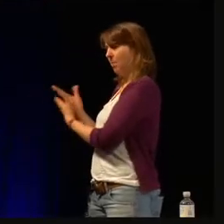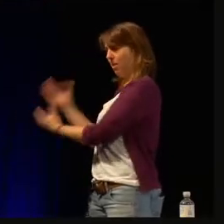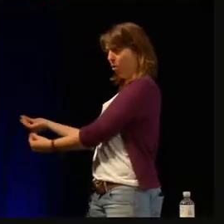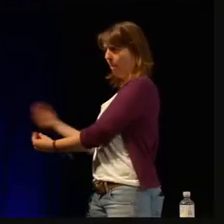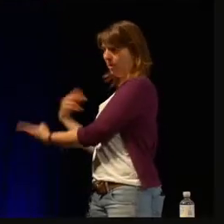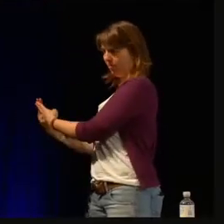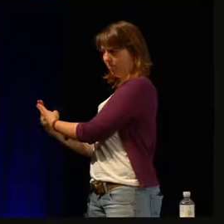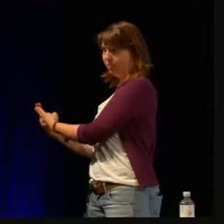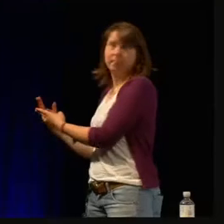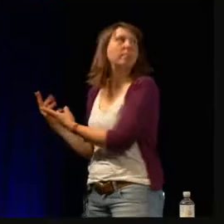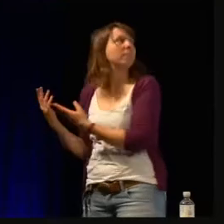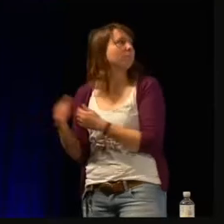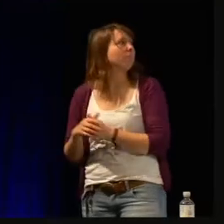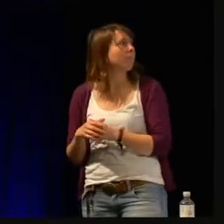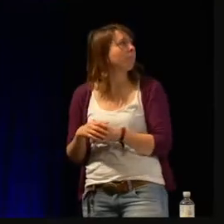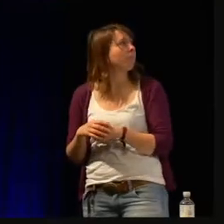as something completely different.